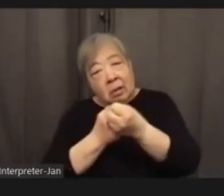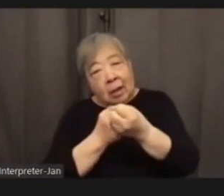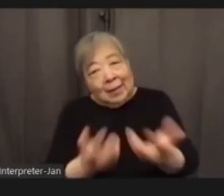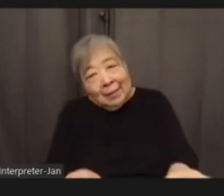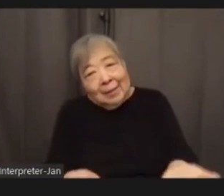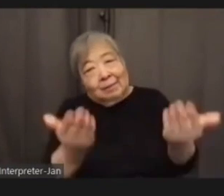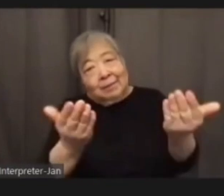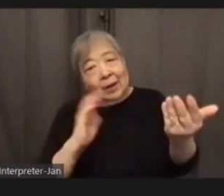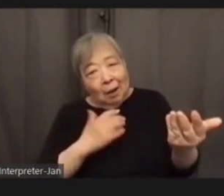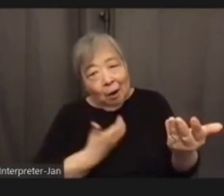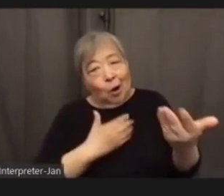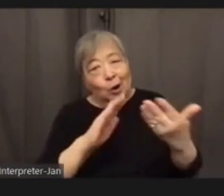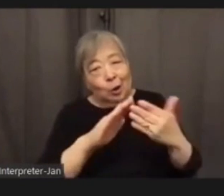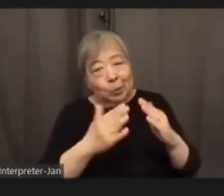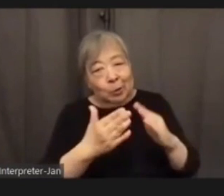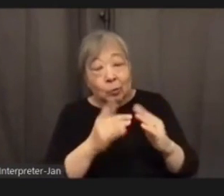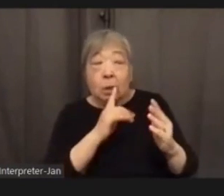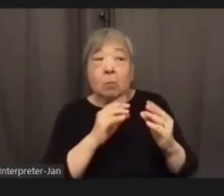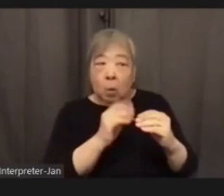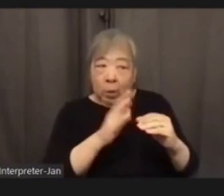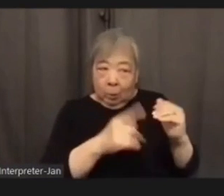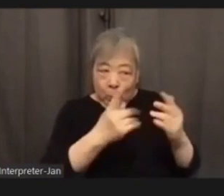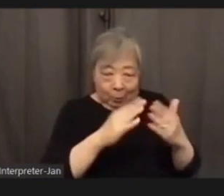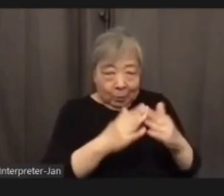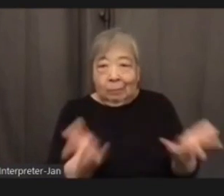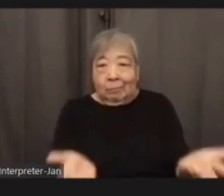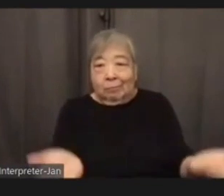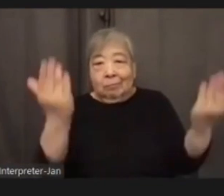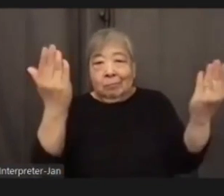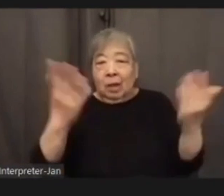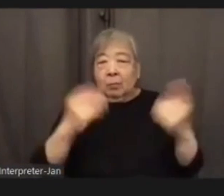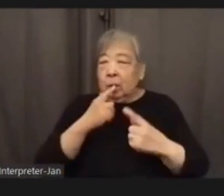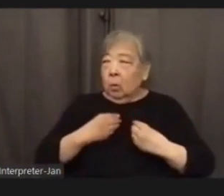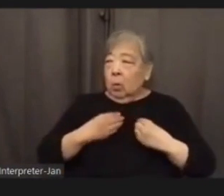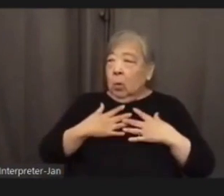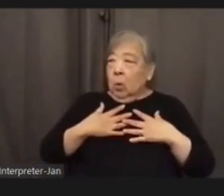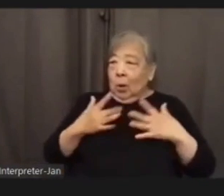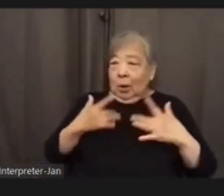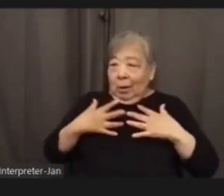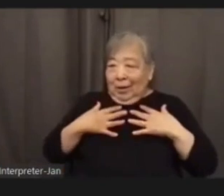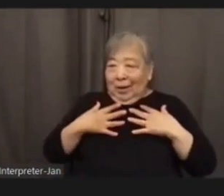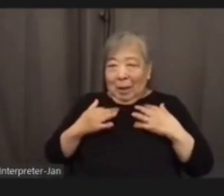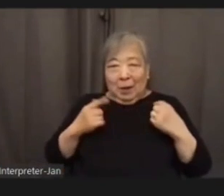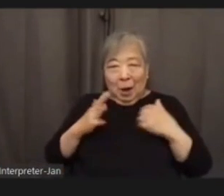plural. I'm getting like all kind of stirred up here in a really nice way.